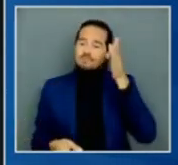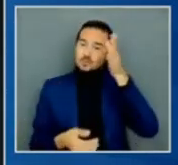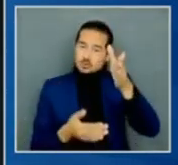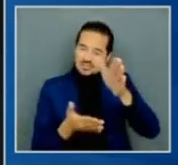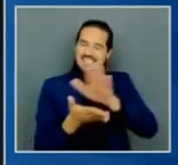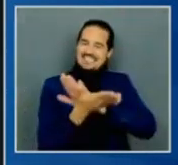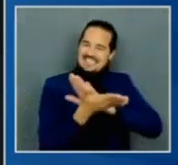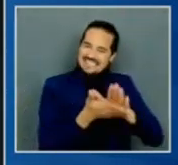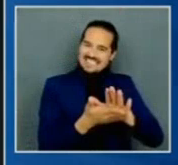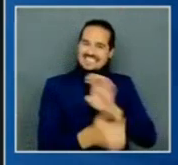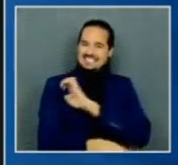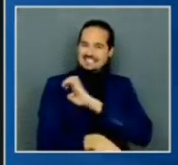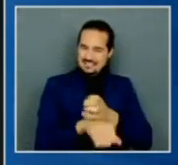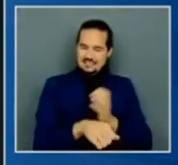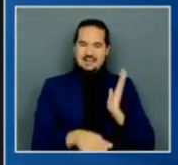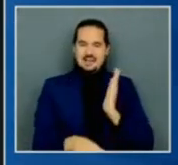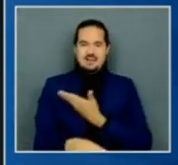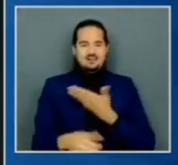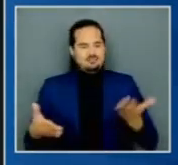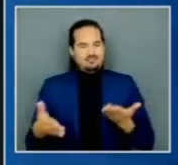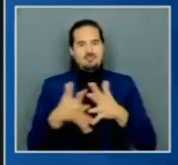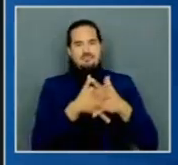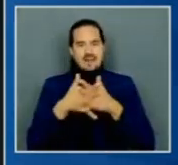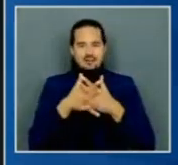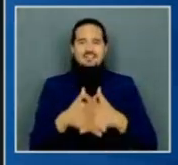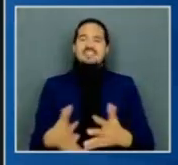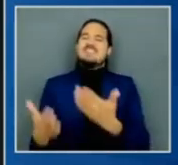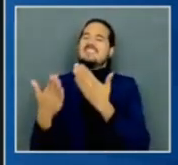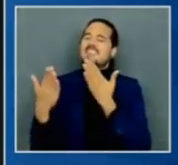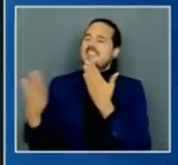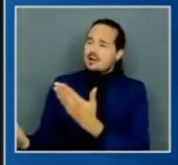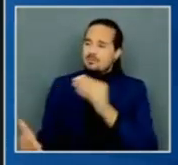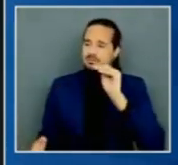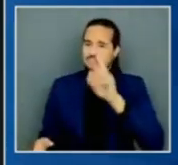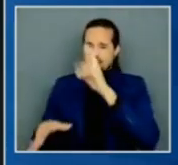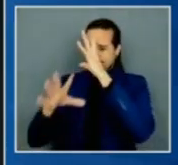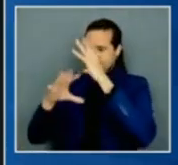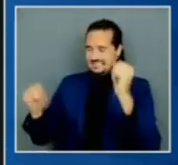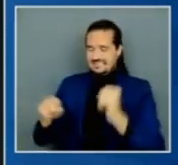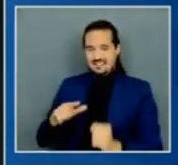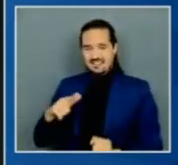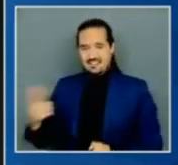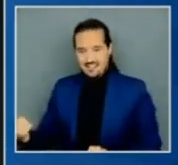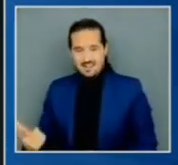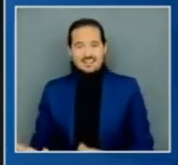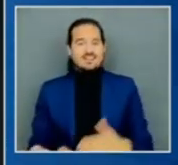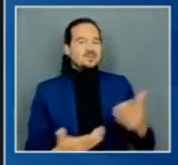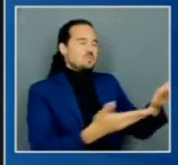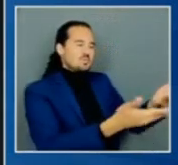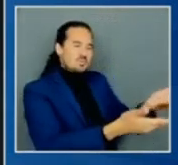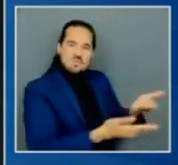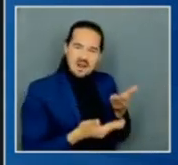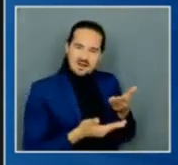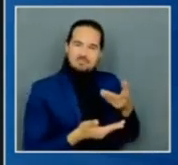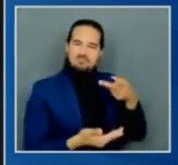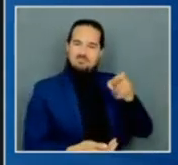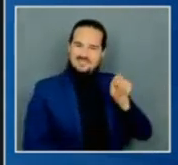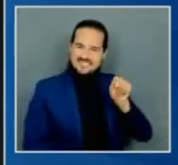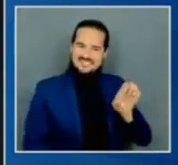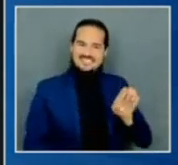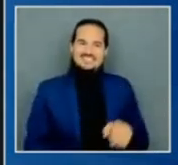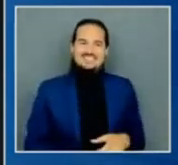clean energy future for the United States of America. Thank you, Mr. President-elect, and welcome,